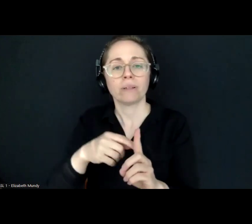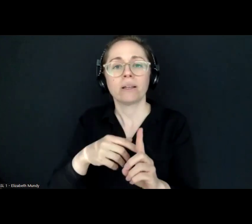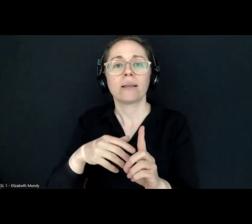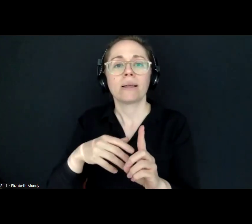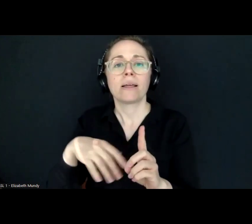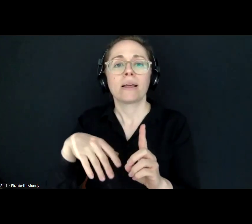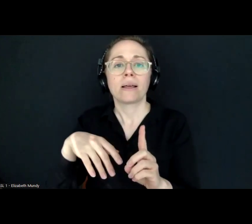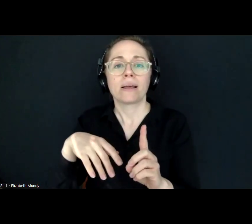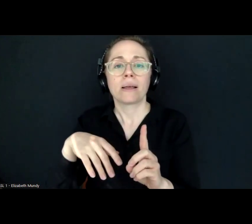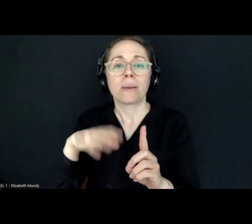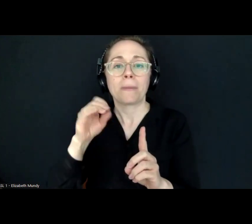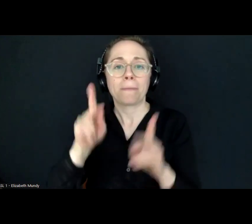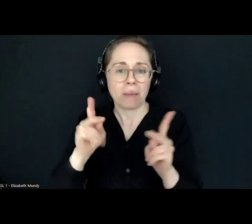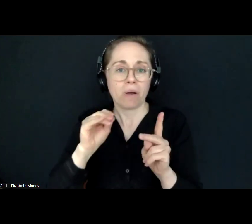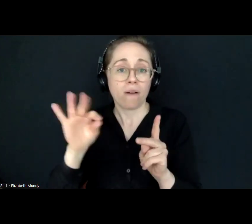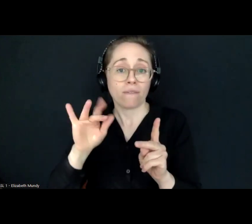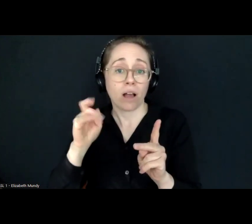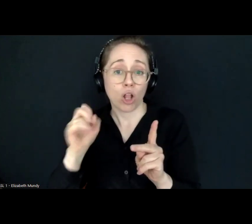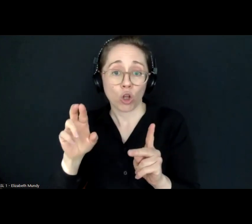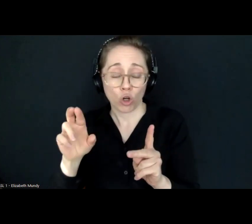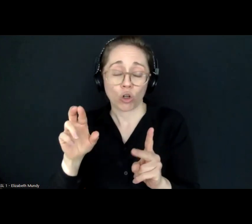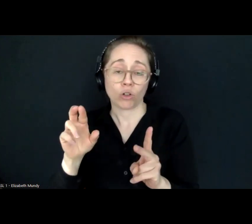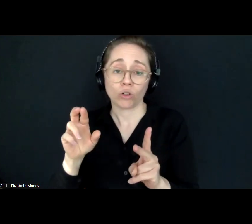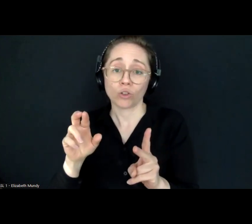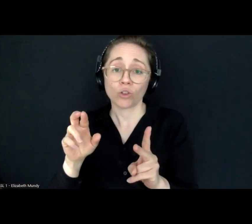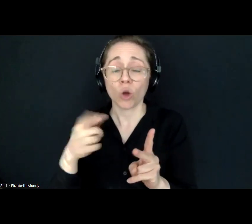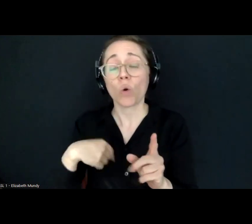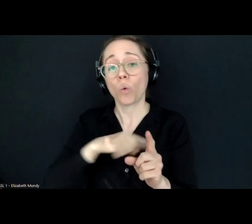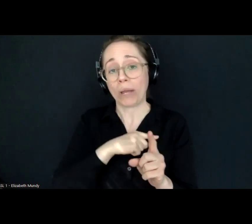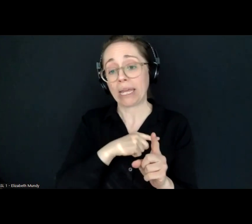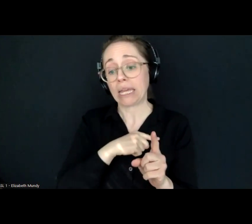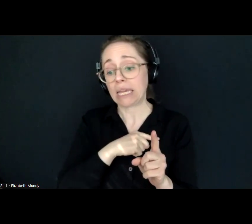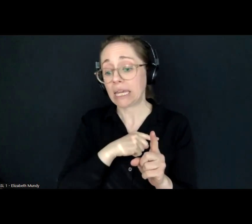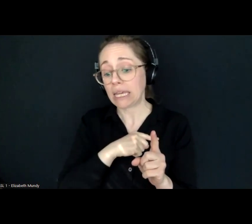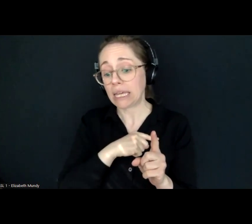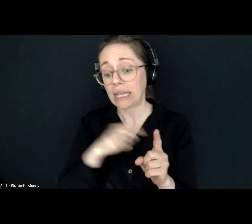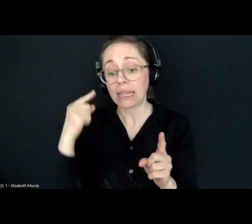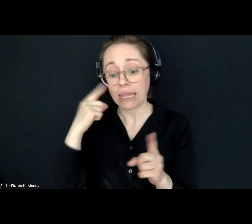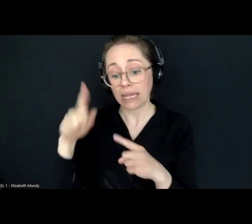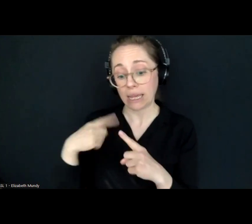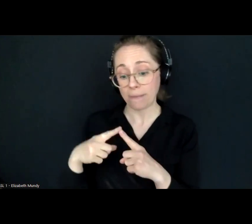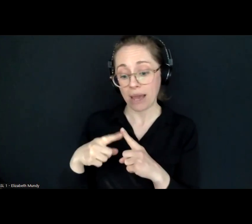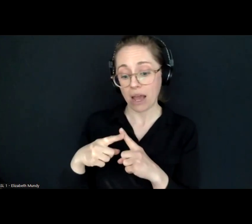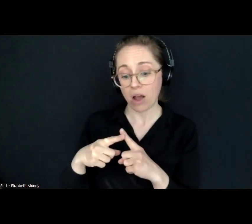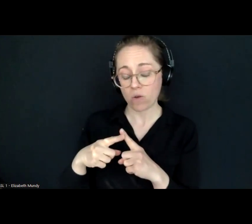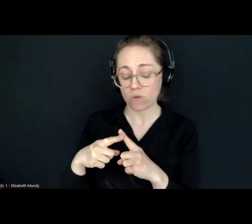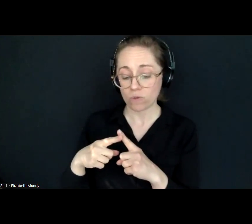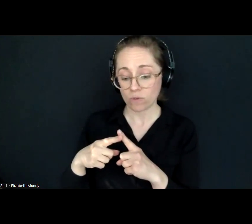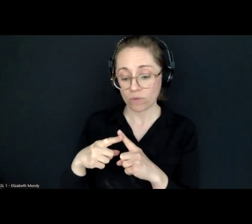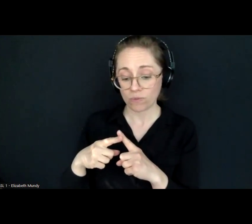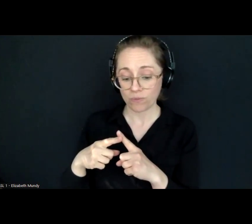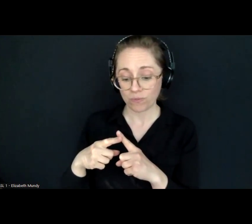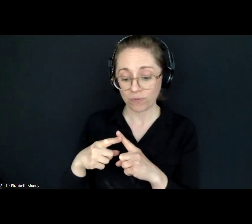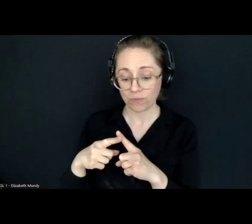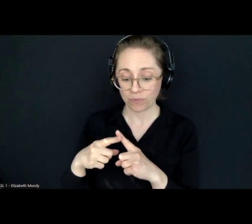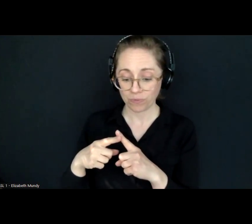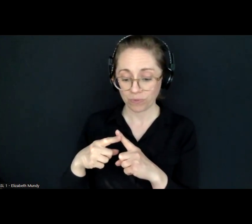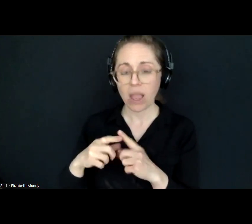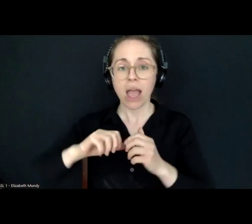and so keeping that in consideration as we're thinking about how to best serve